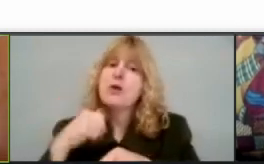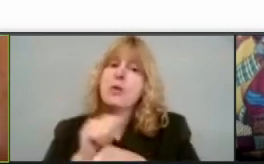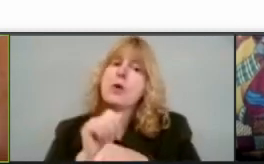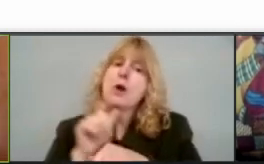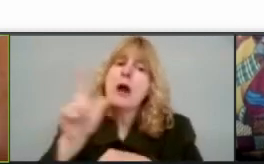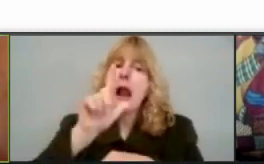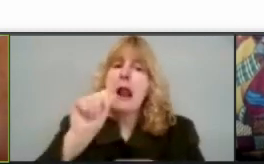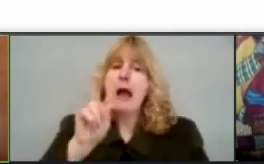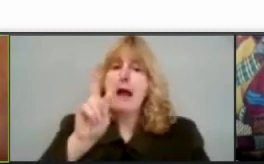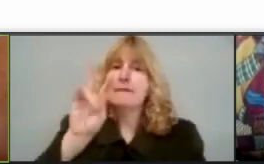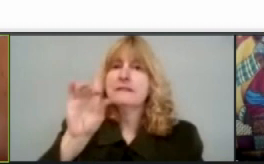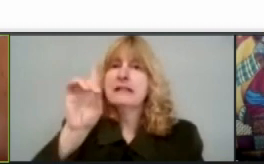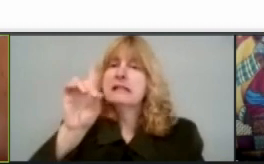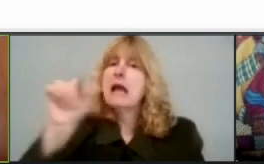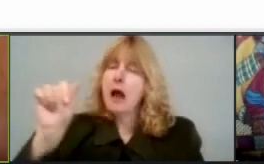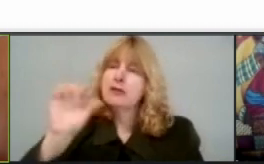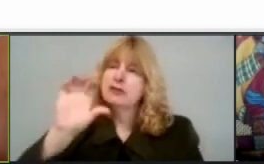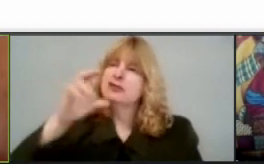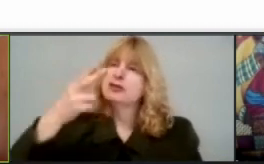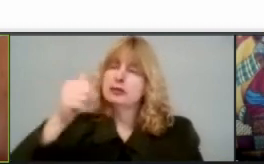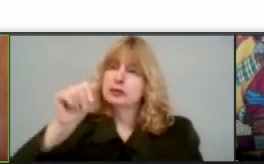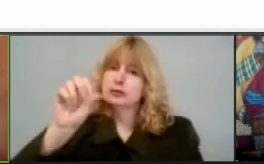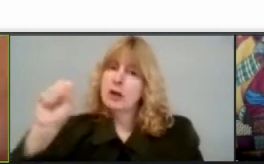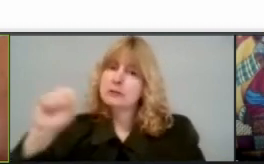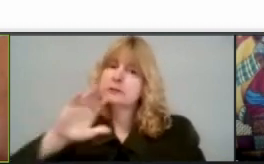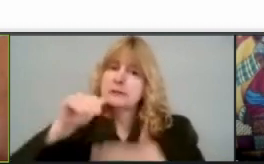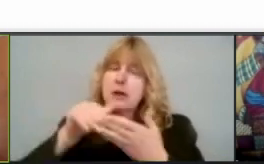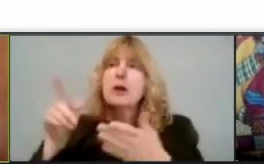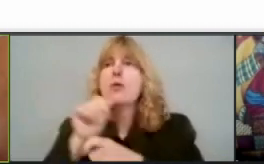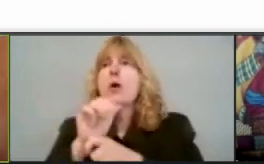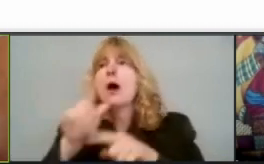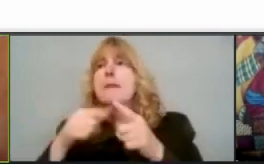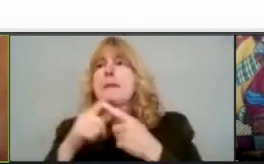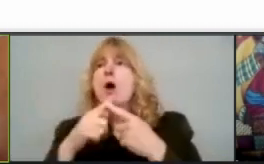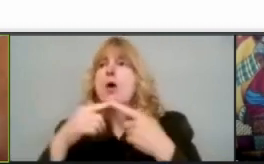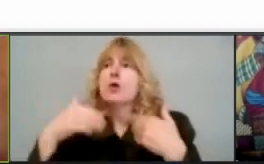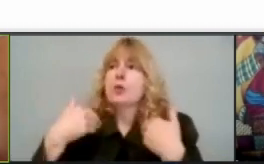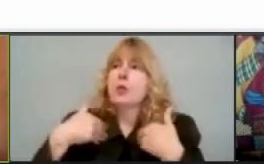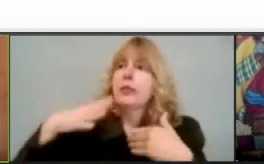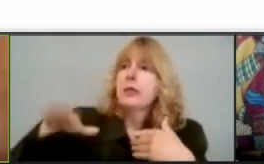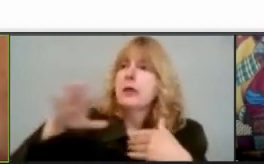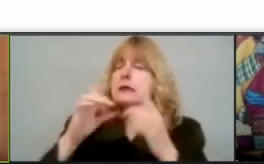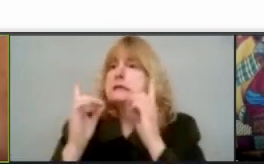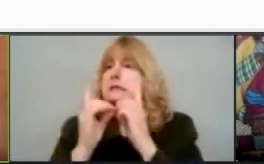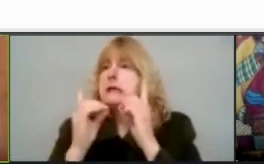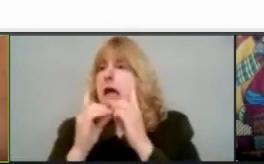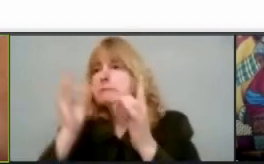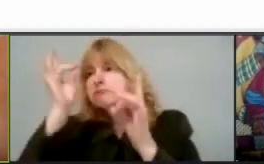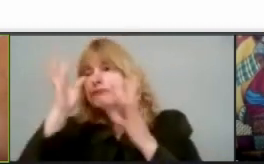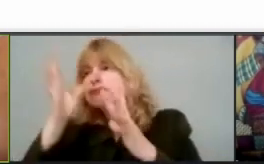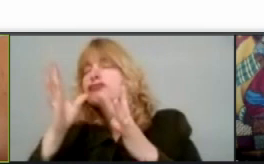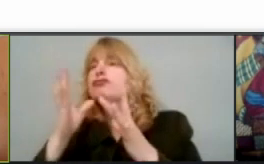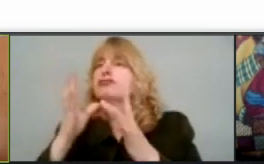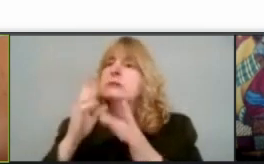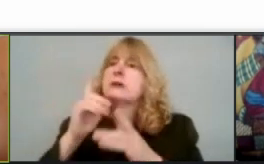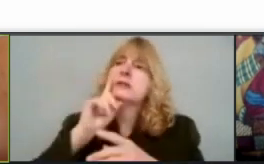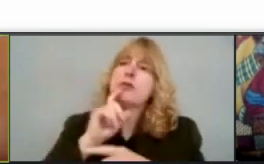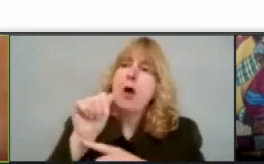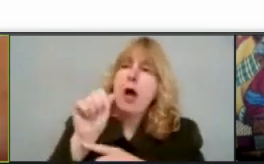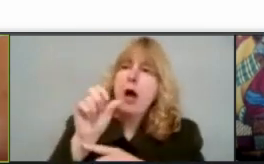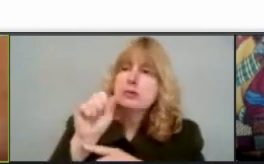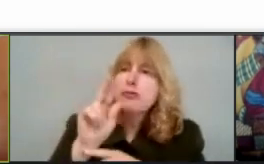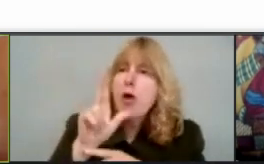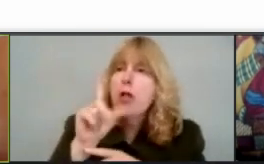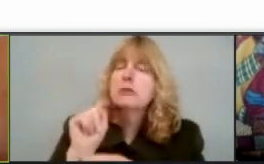of trauma, dating violence, and sexual assault among our youth and our adult populations. So I did want to let everyone know